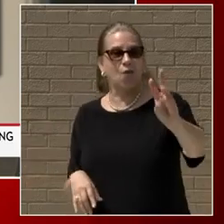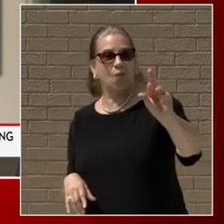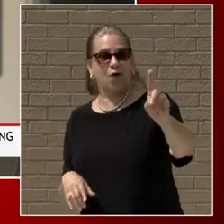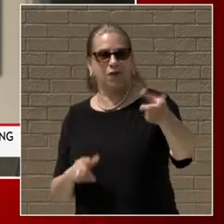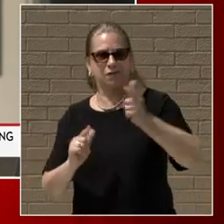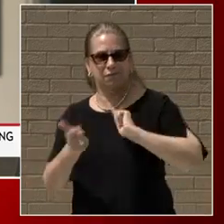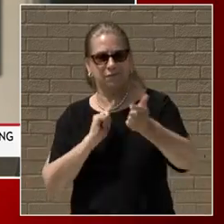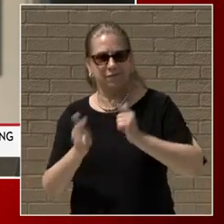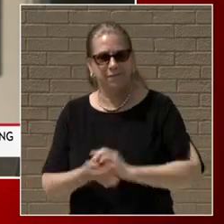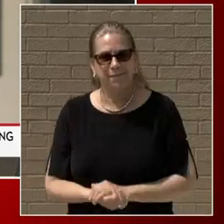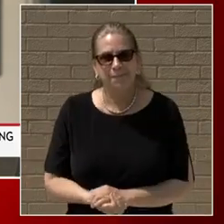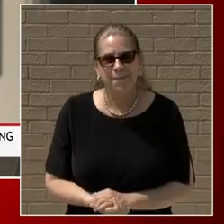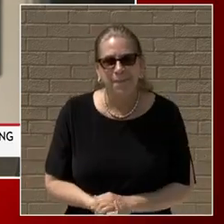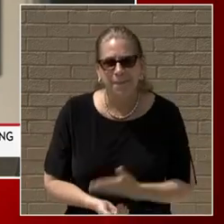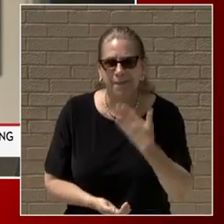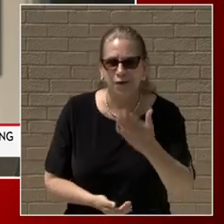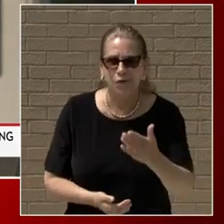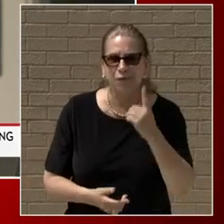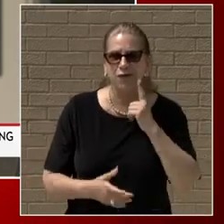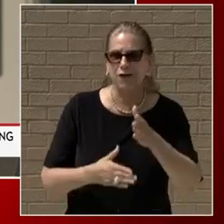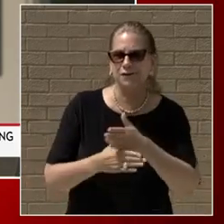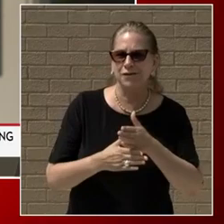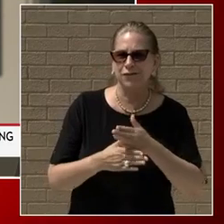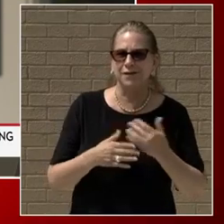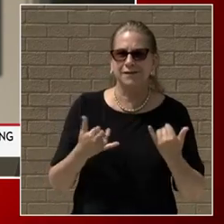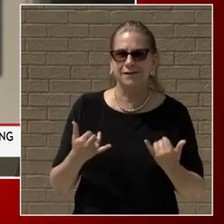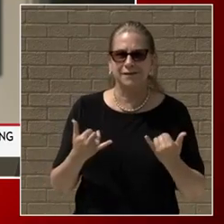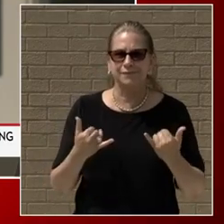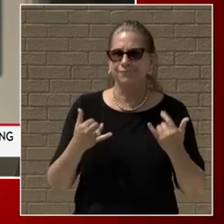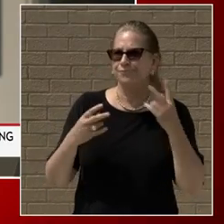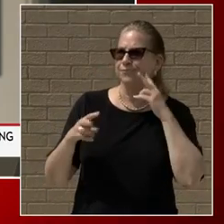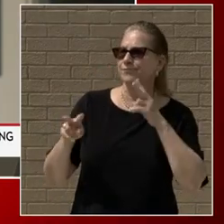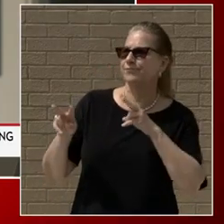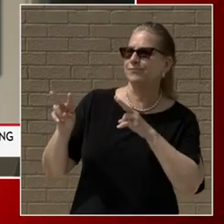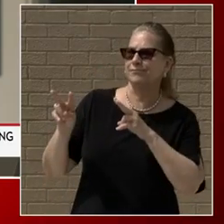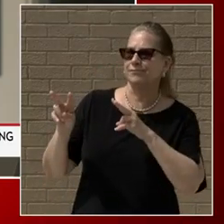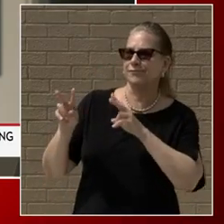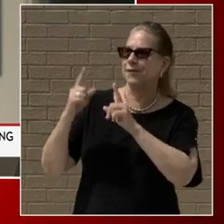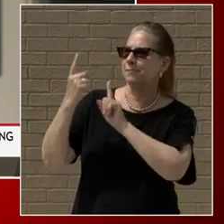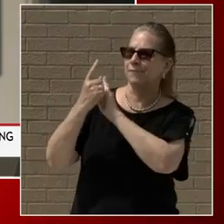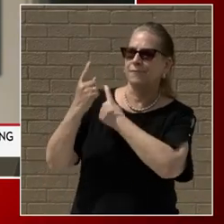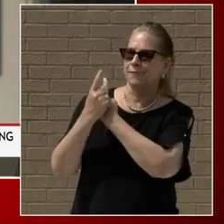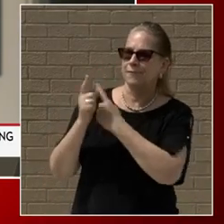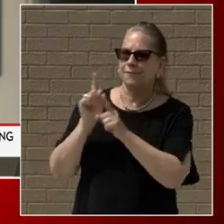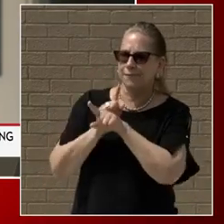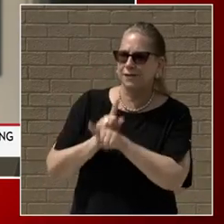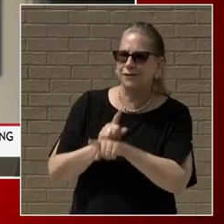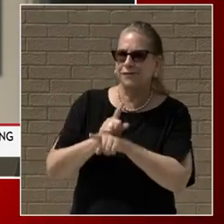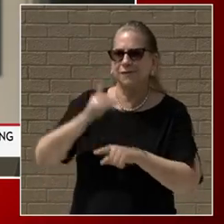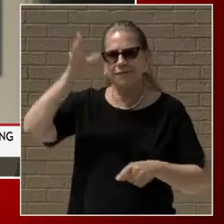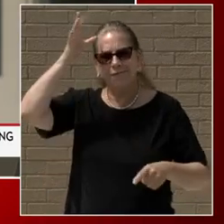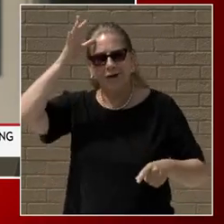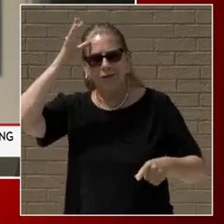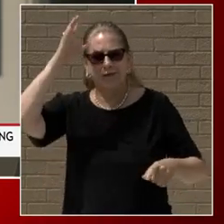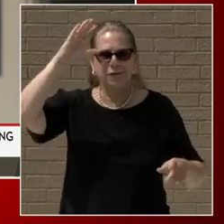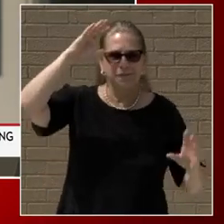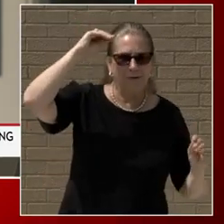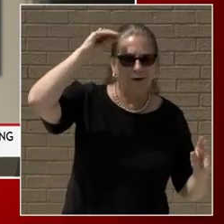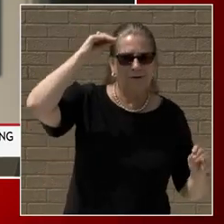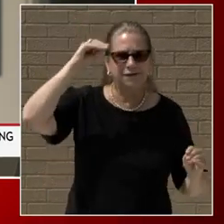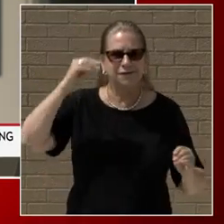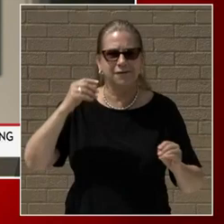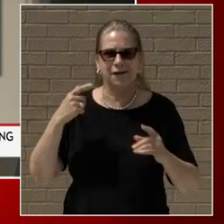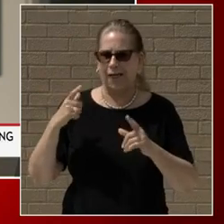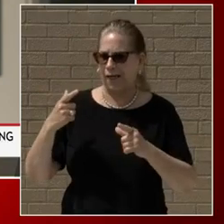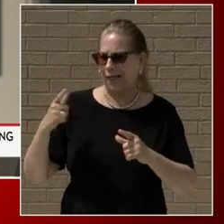our hero, our mentor, father, coach, and forever our legend. There is still hope within the atmosphere, and Woody